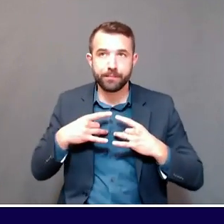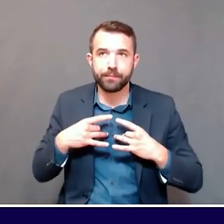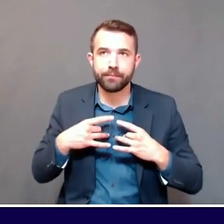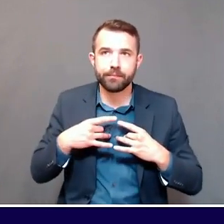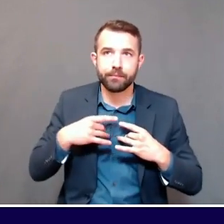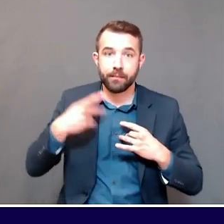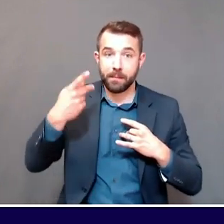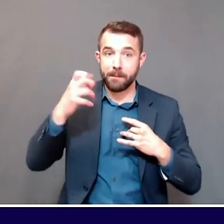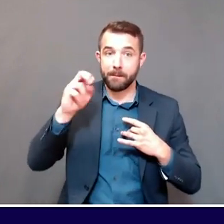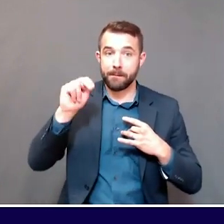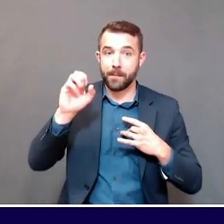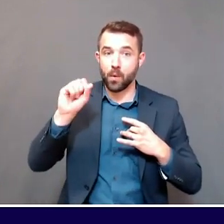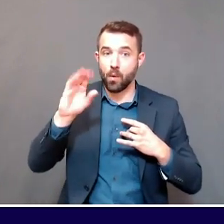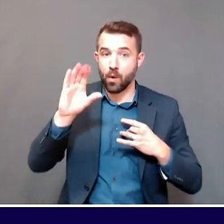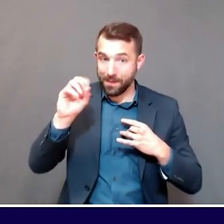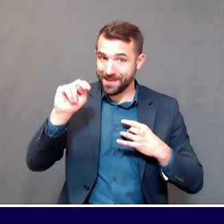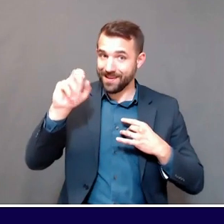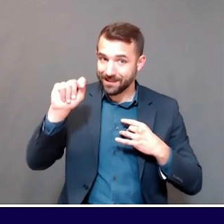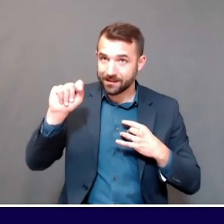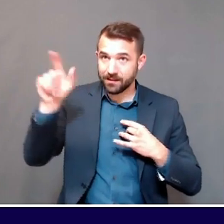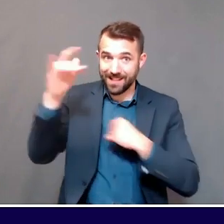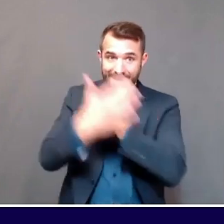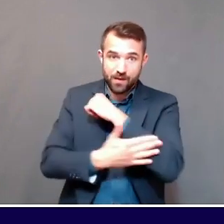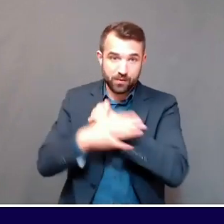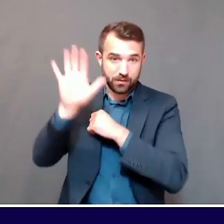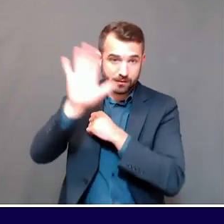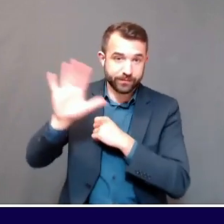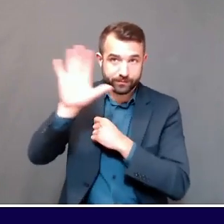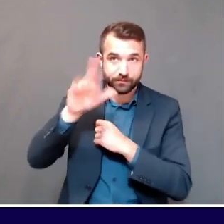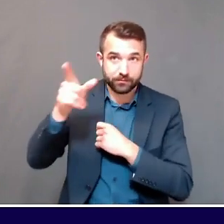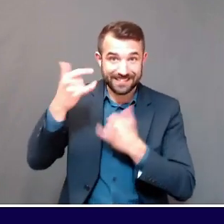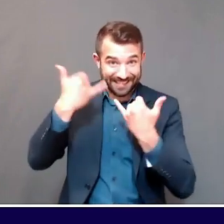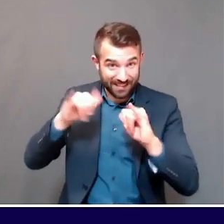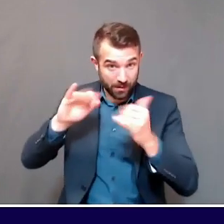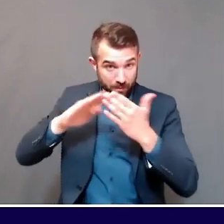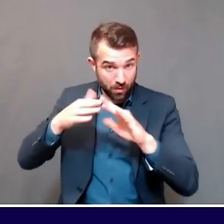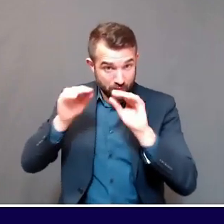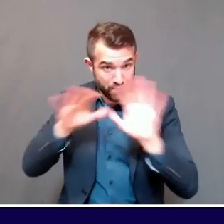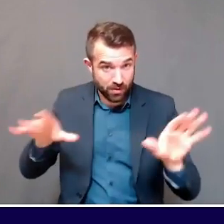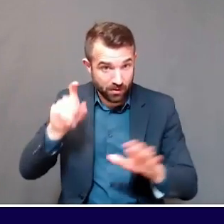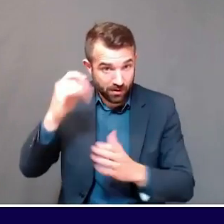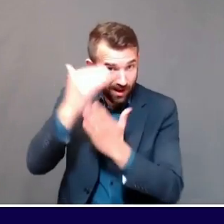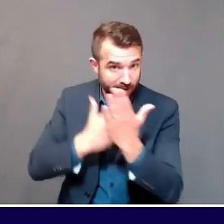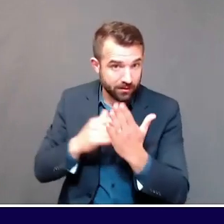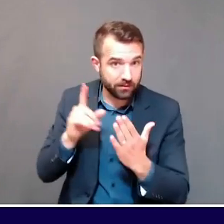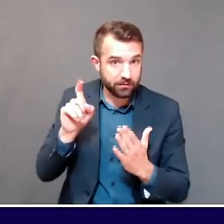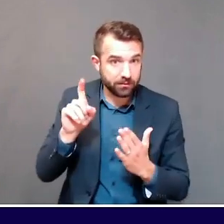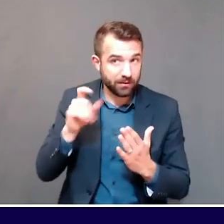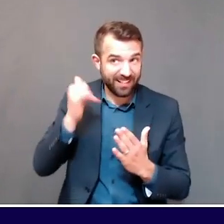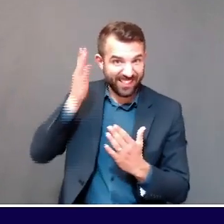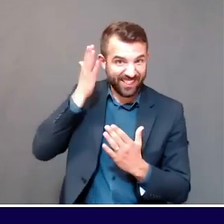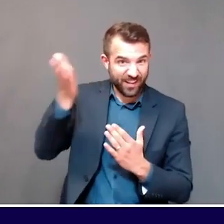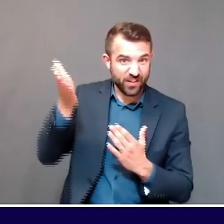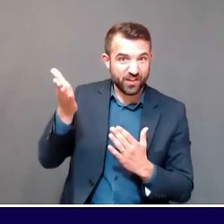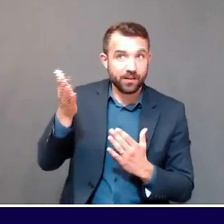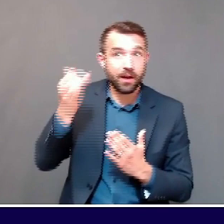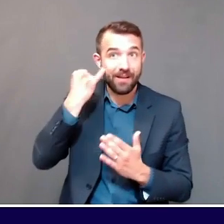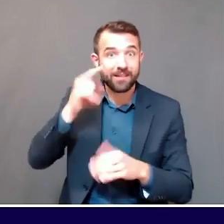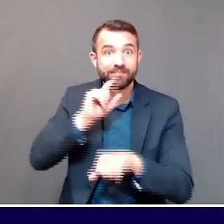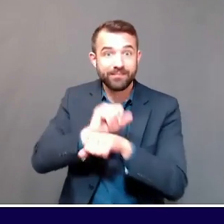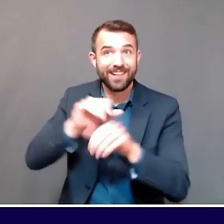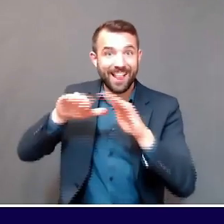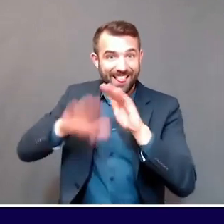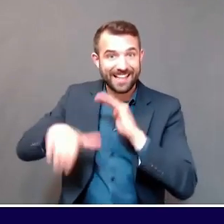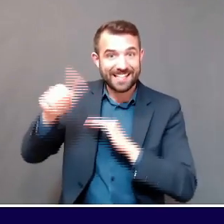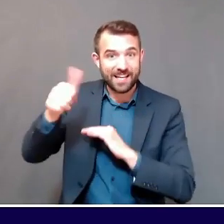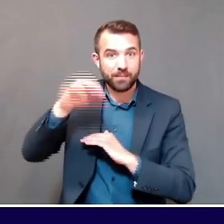can a county ever come off that list if that number falls below 25%? Okay, great question, Amy.